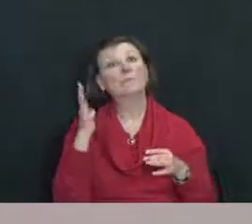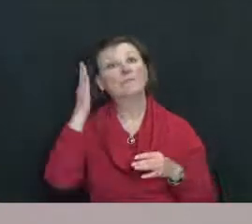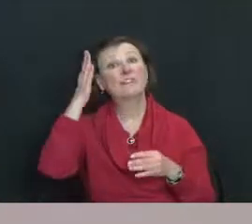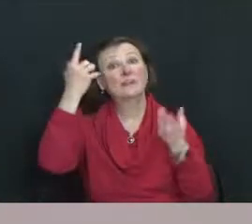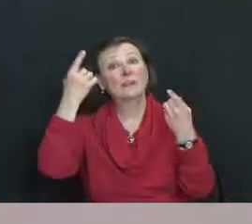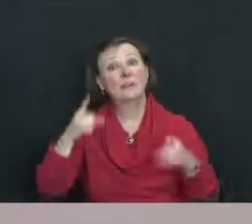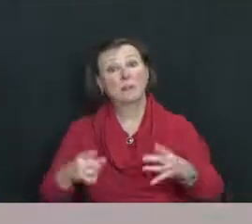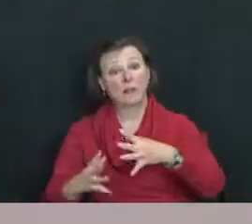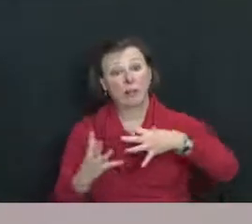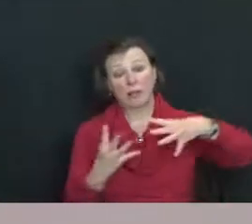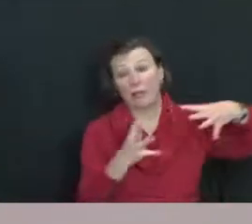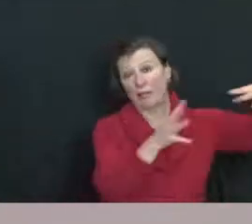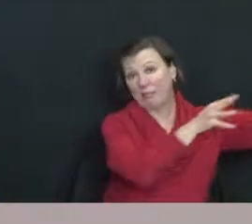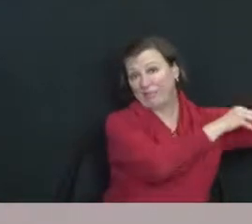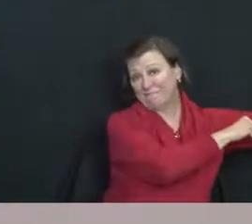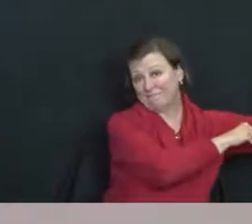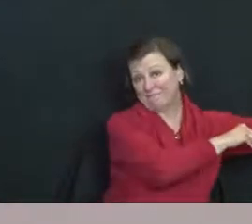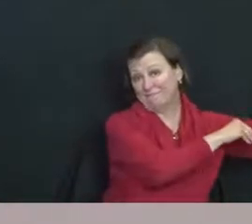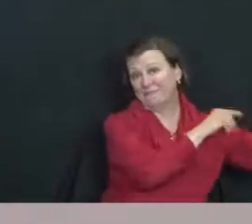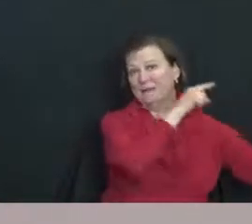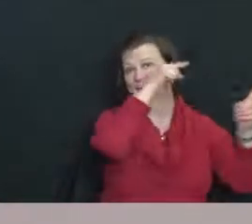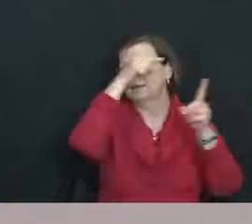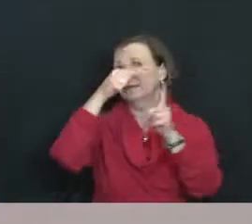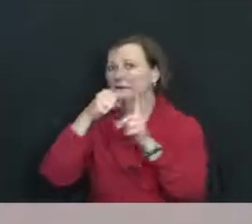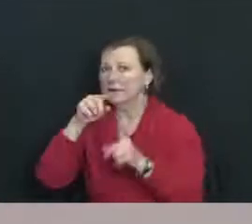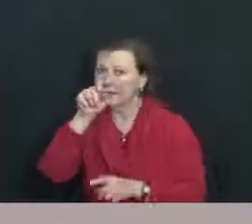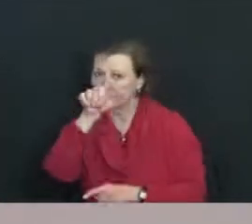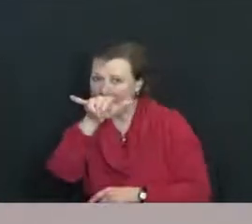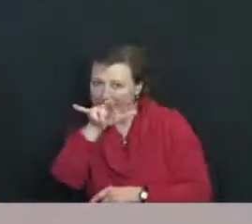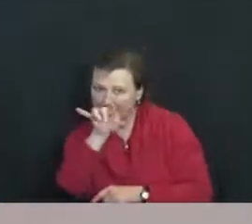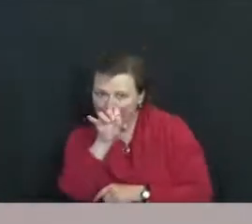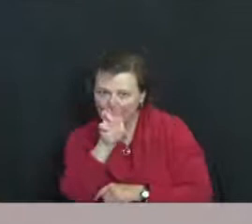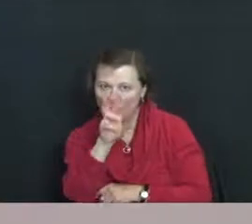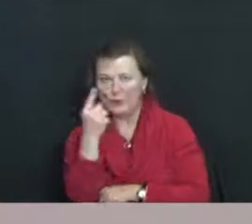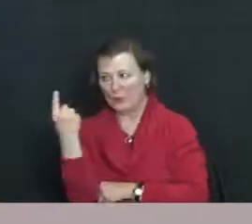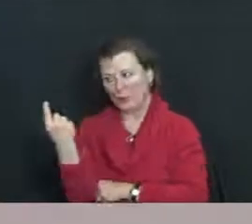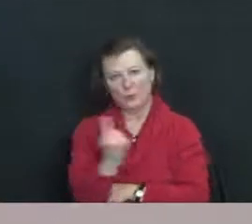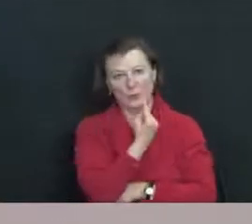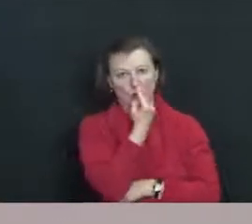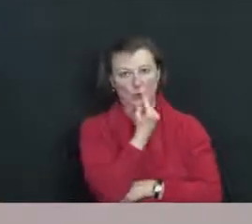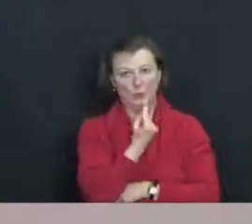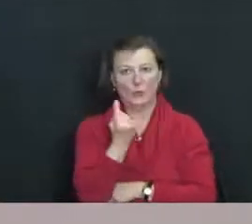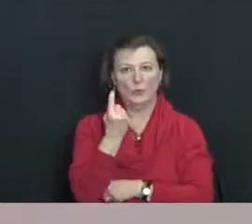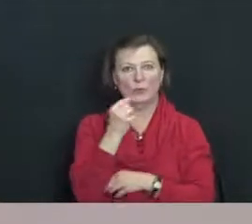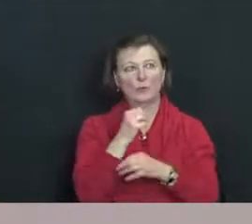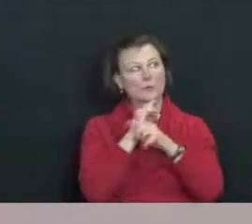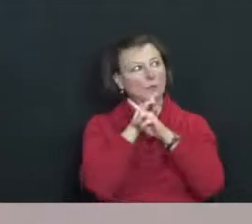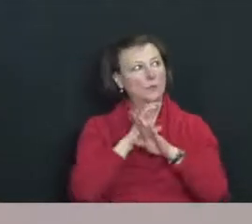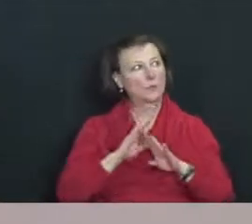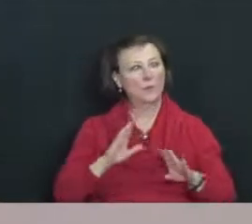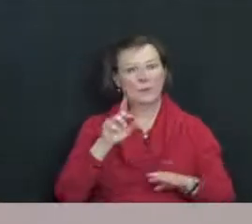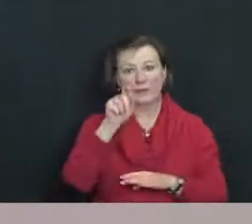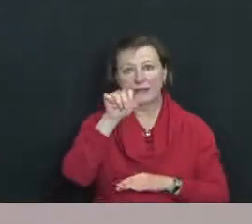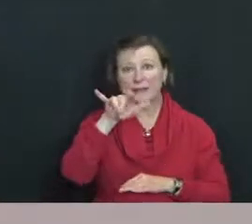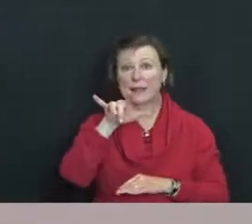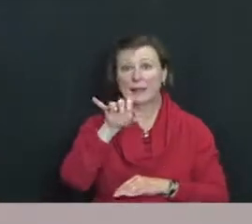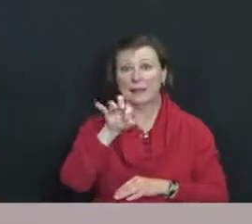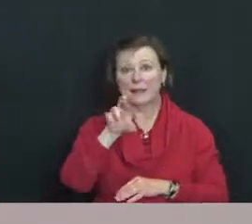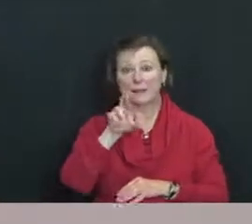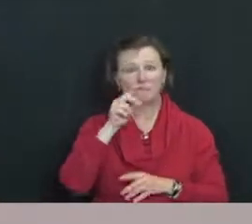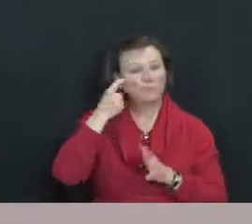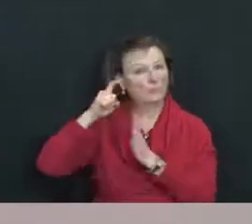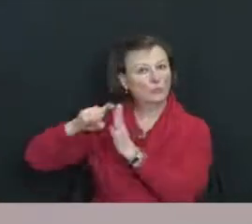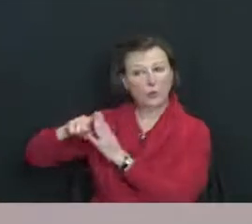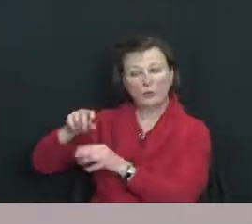left, until Taylor was alone. In the quiet, Taylor didn't even notice the